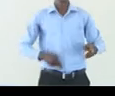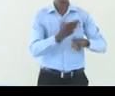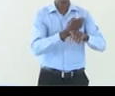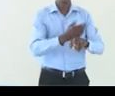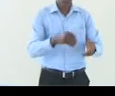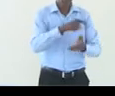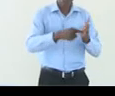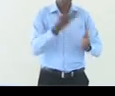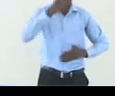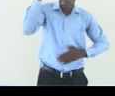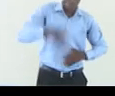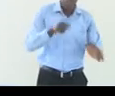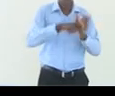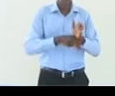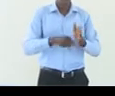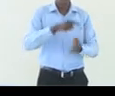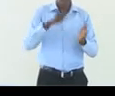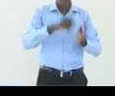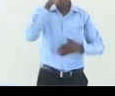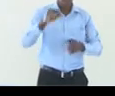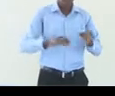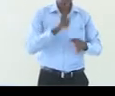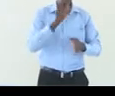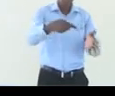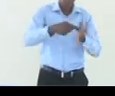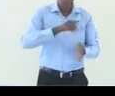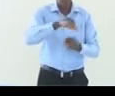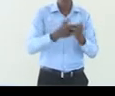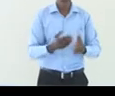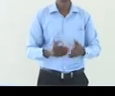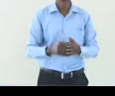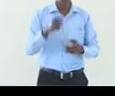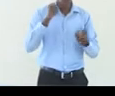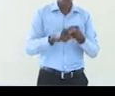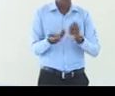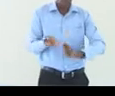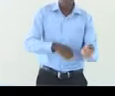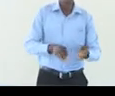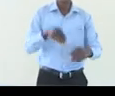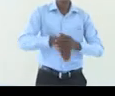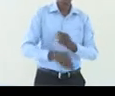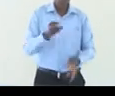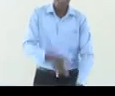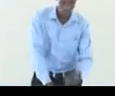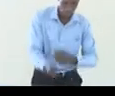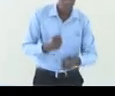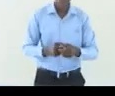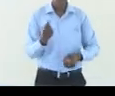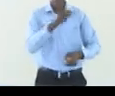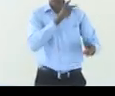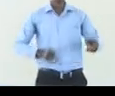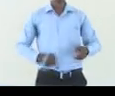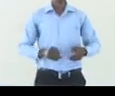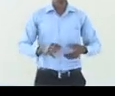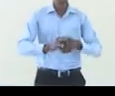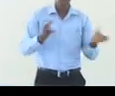done is very wicked. This man didn't do anything deserving this kind of dying of hunger inside a muddy pit. Then the king asked them to